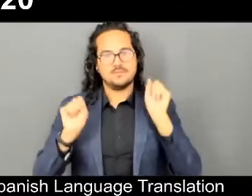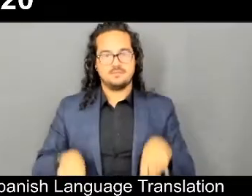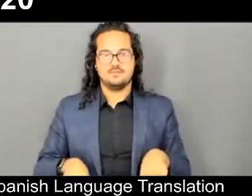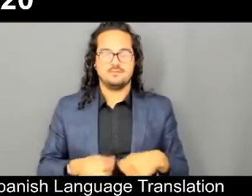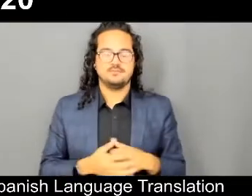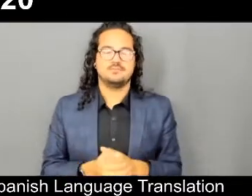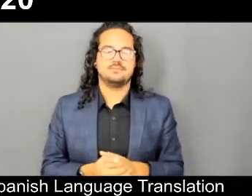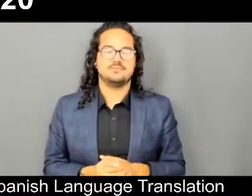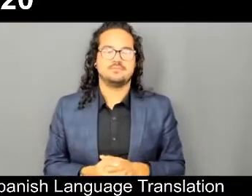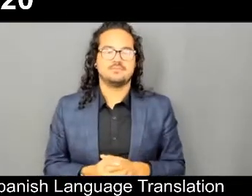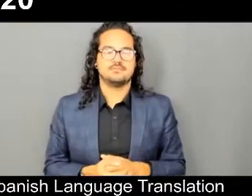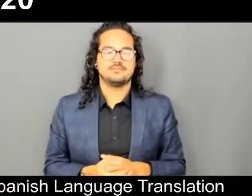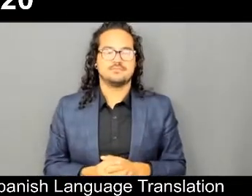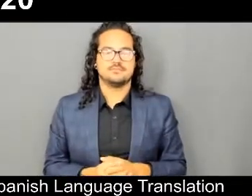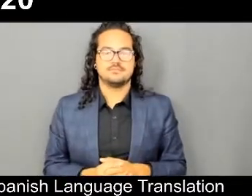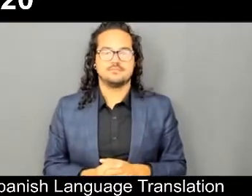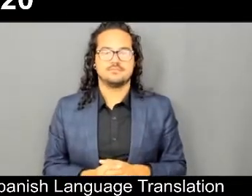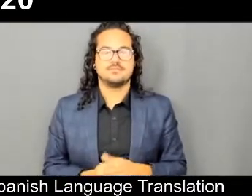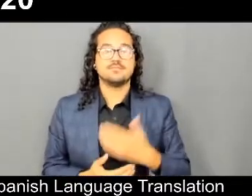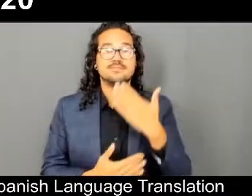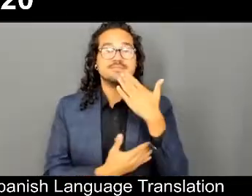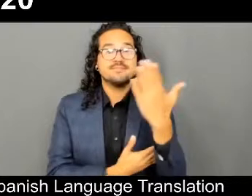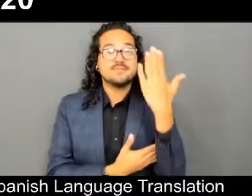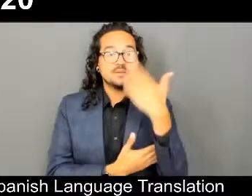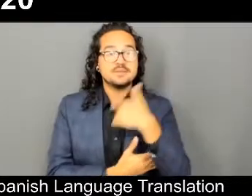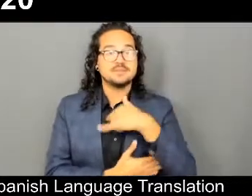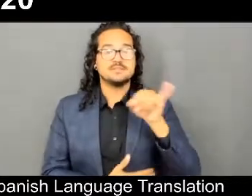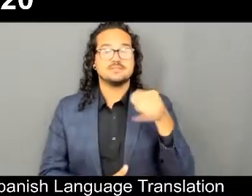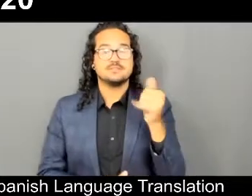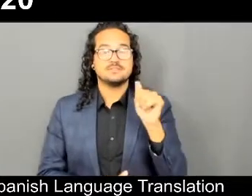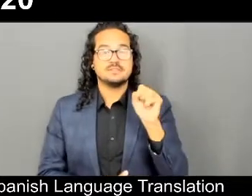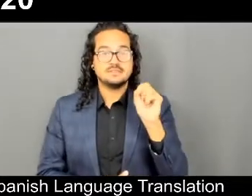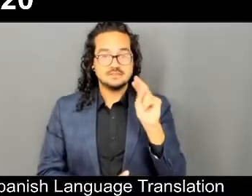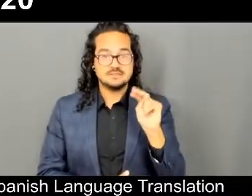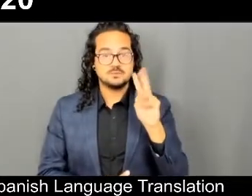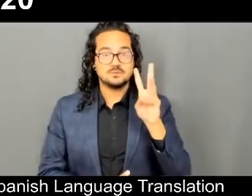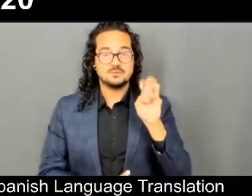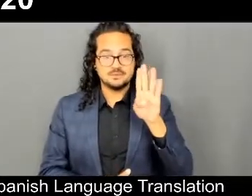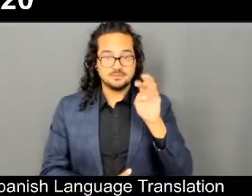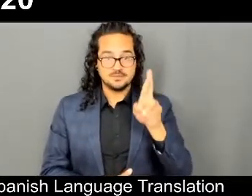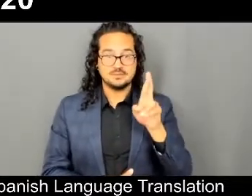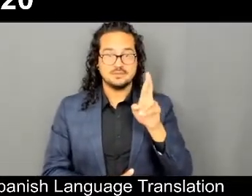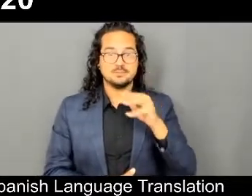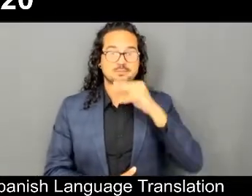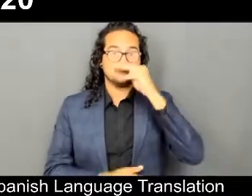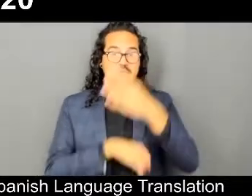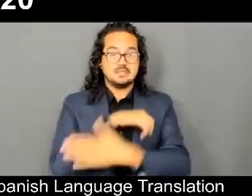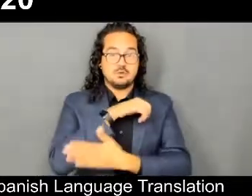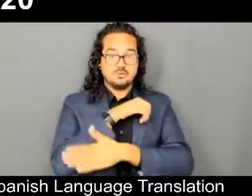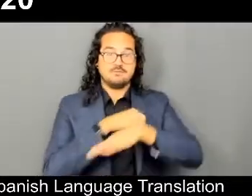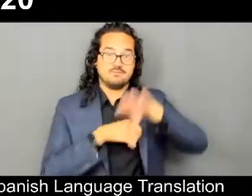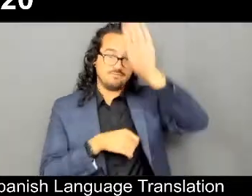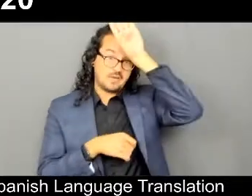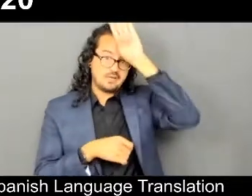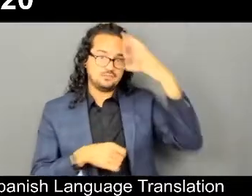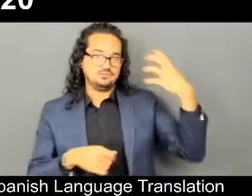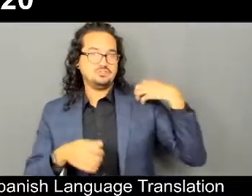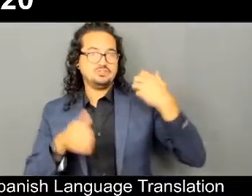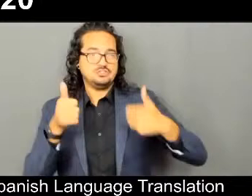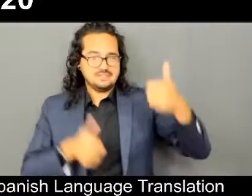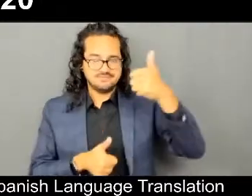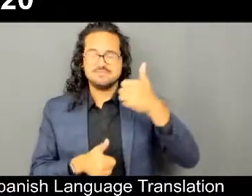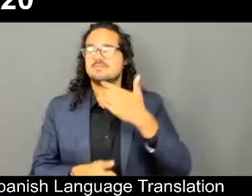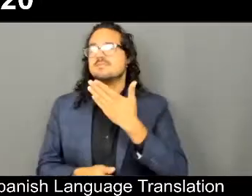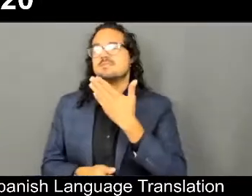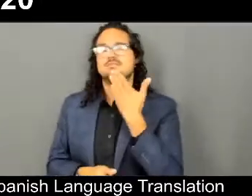Good morning, Jason Weber, Marin County Fire Chief. I want to thank Brandon and Brenton for the updates. Brandon